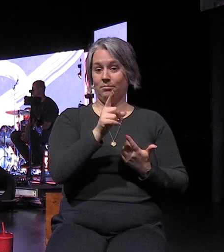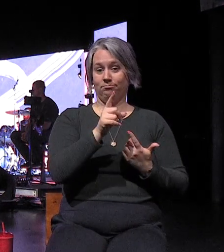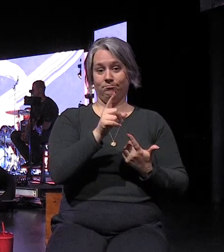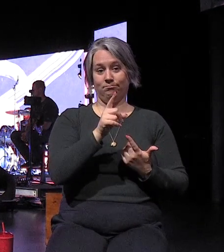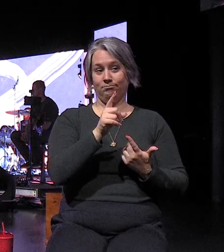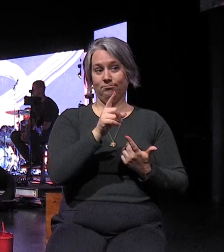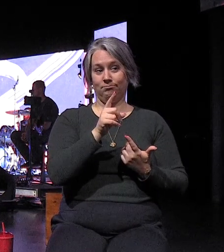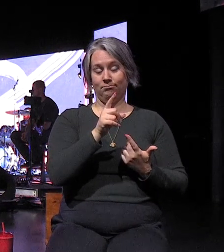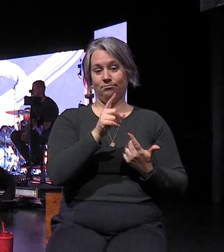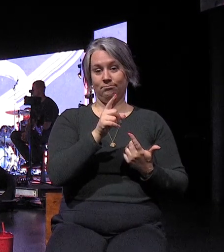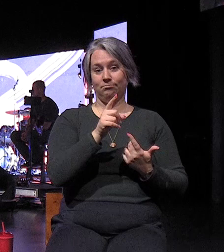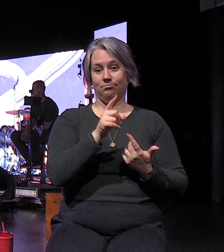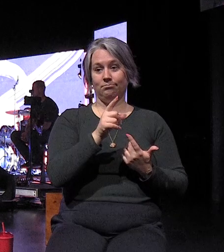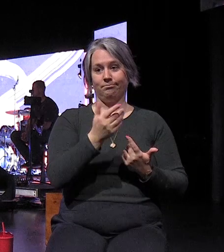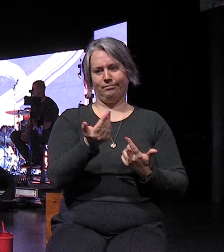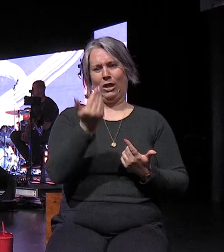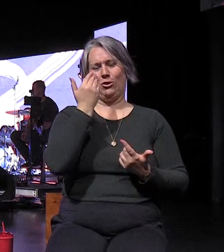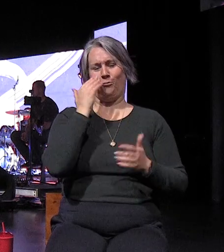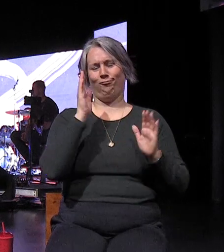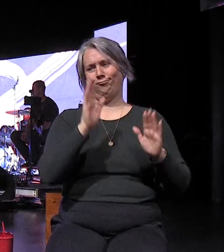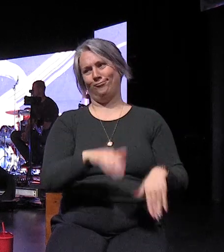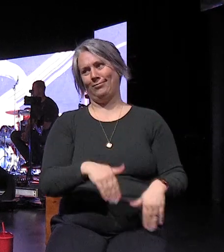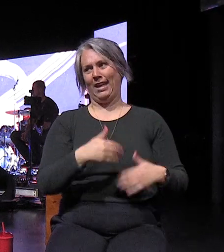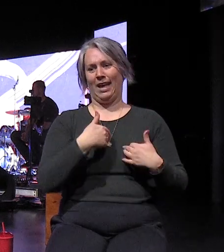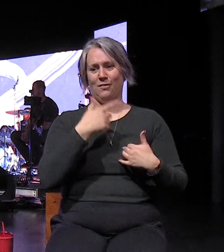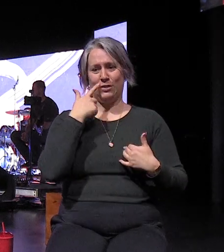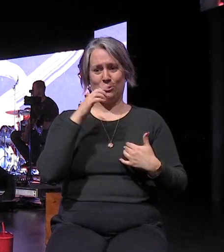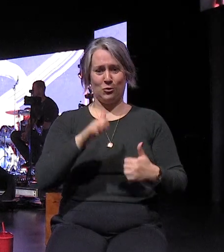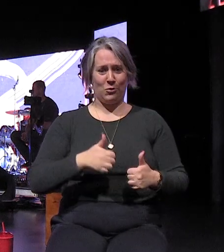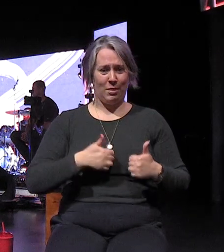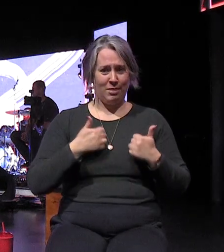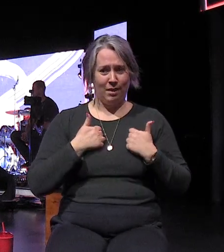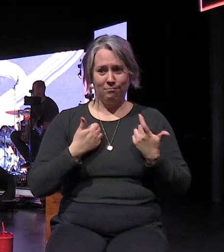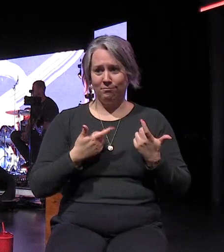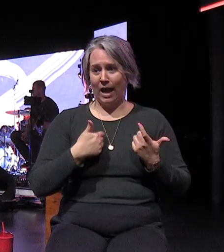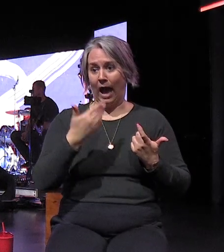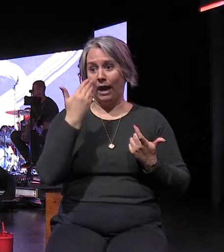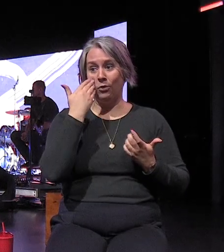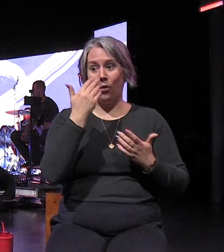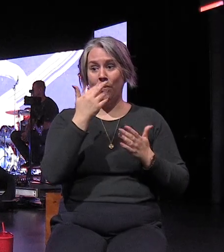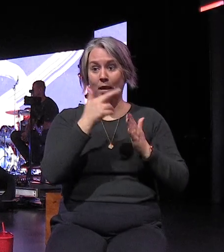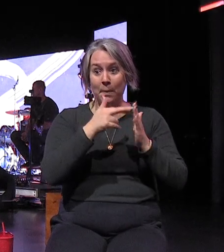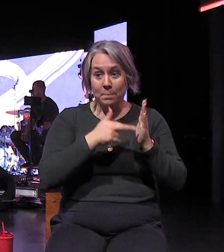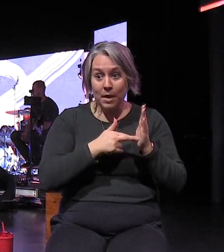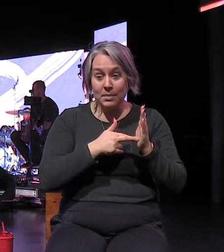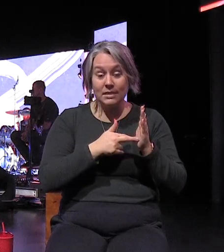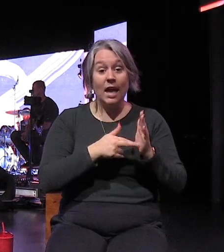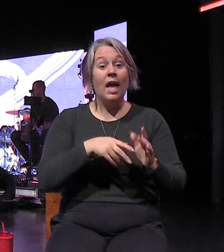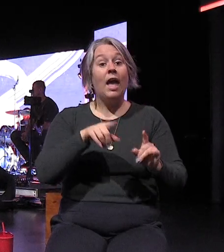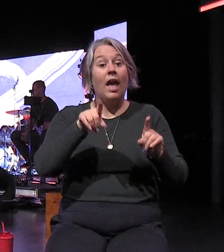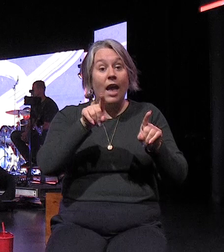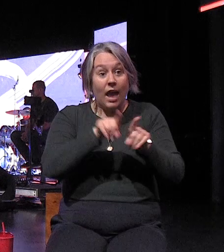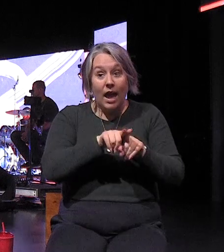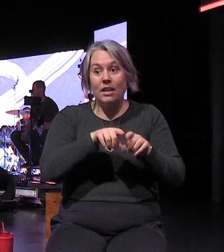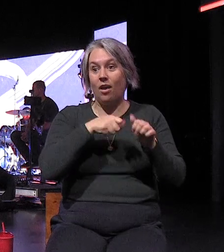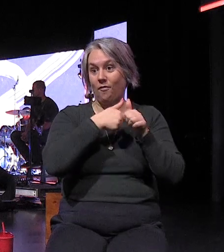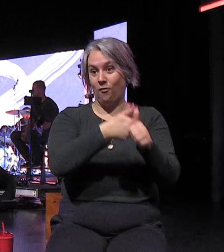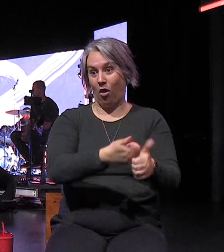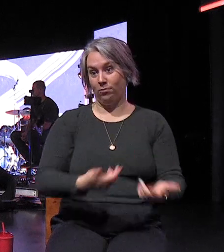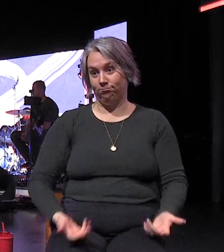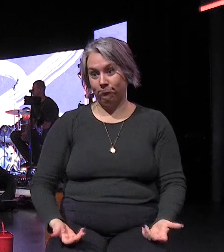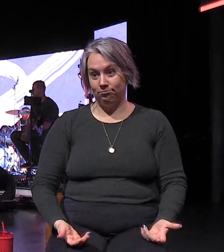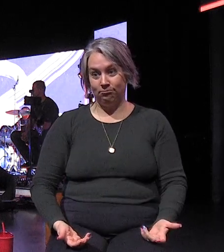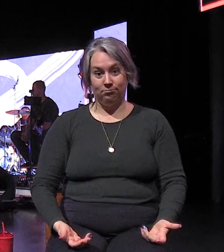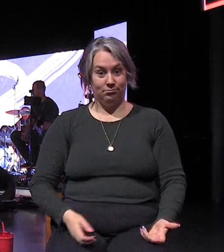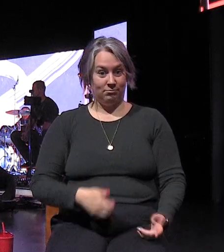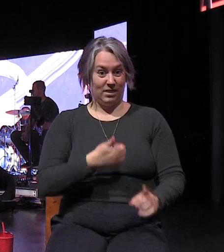assurance that he had eternal life. Because he knew the commandments, and he not only knew them, it says he kept the commandments. He was